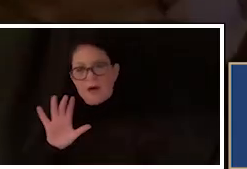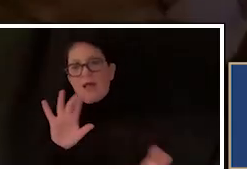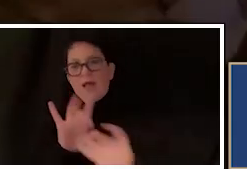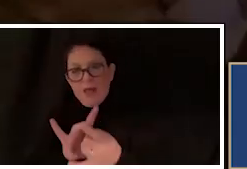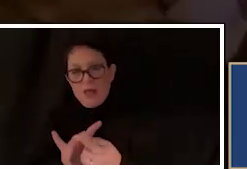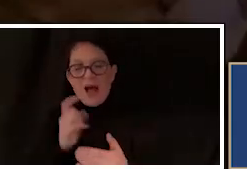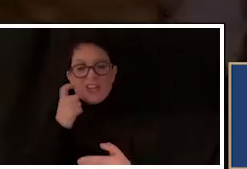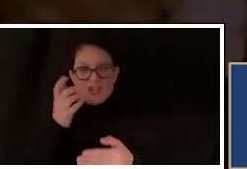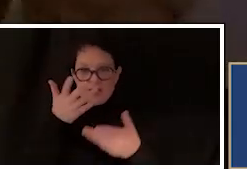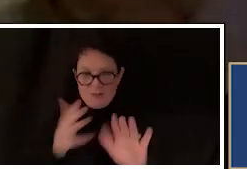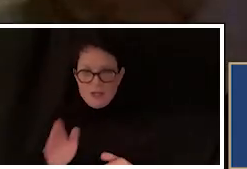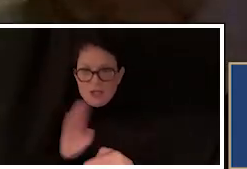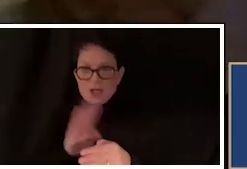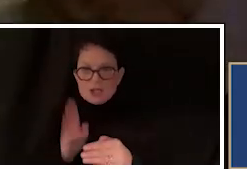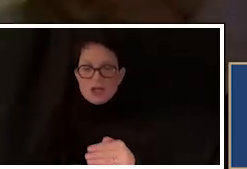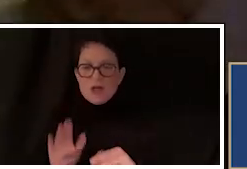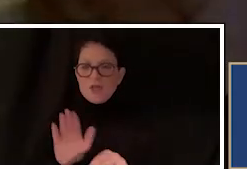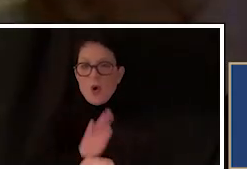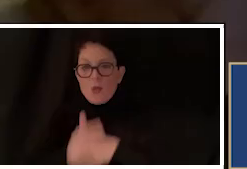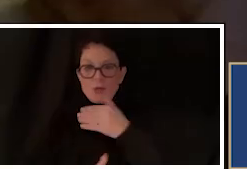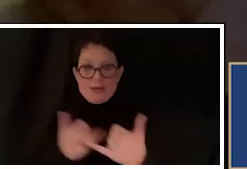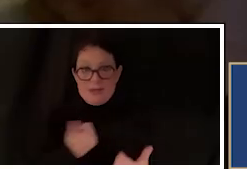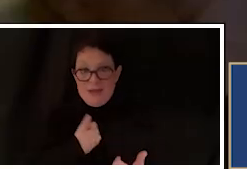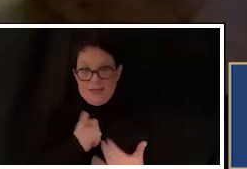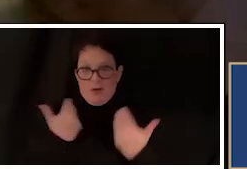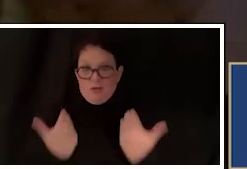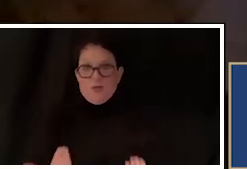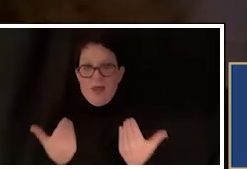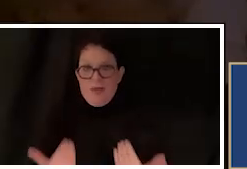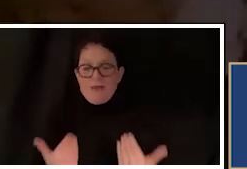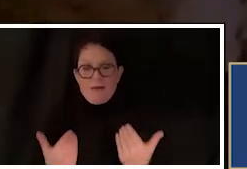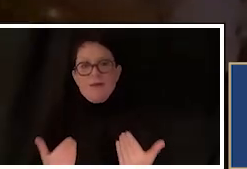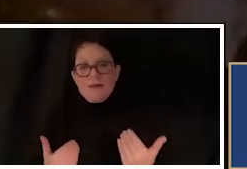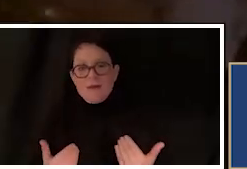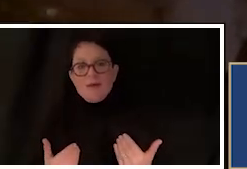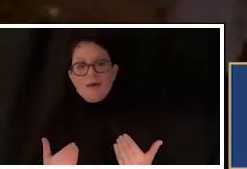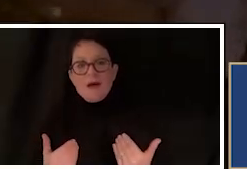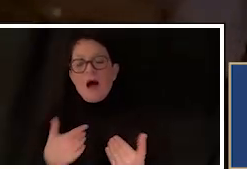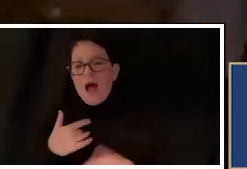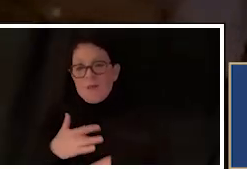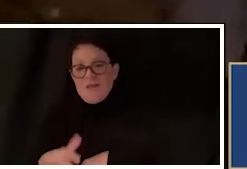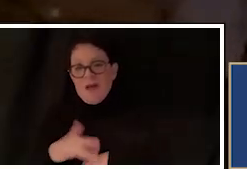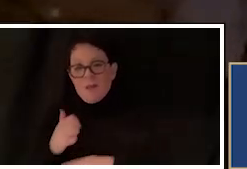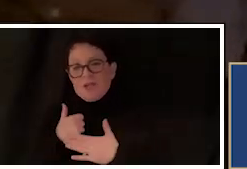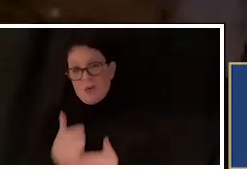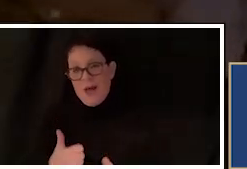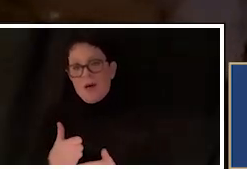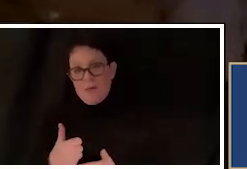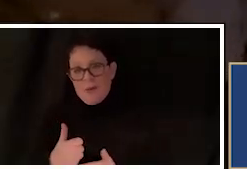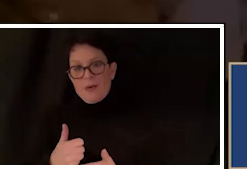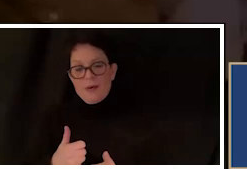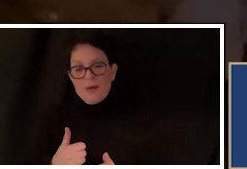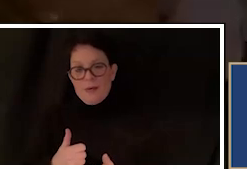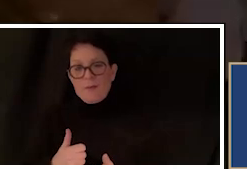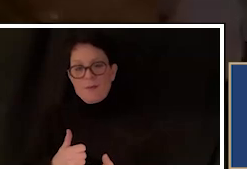actually completed the whole process today, so I am available also to help